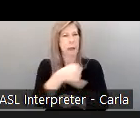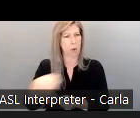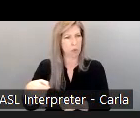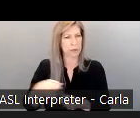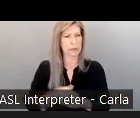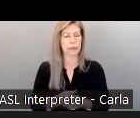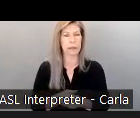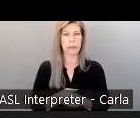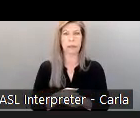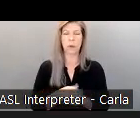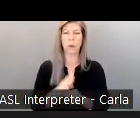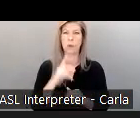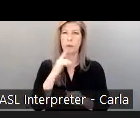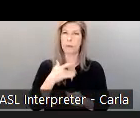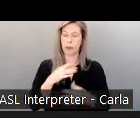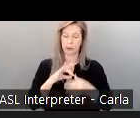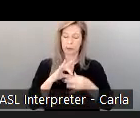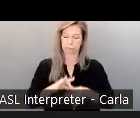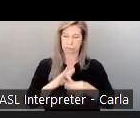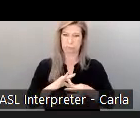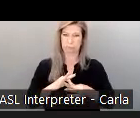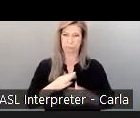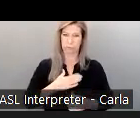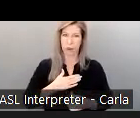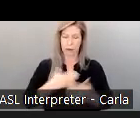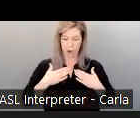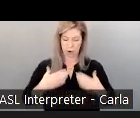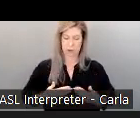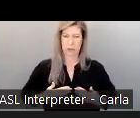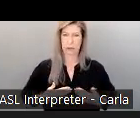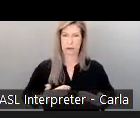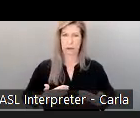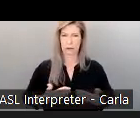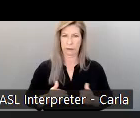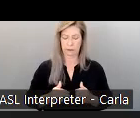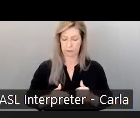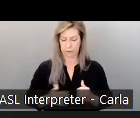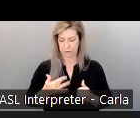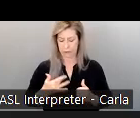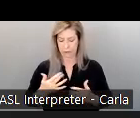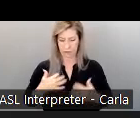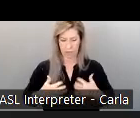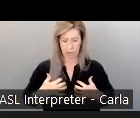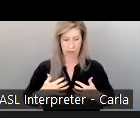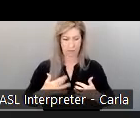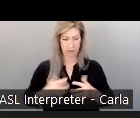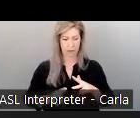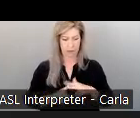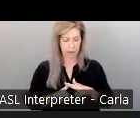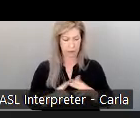present with your body on what is arising for you as you do this